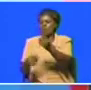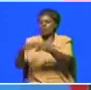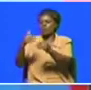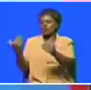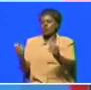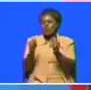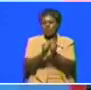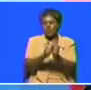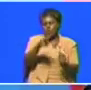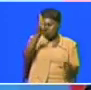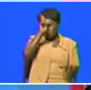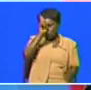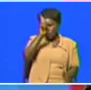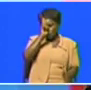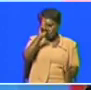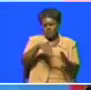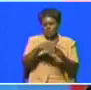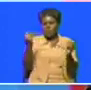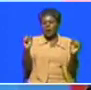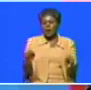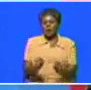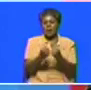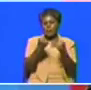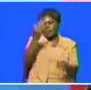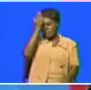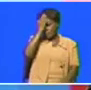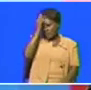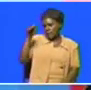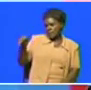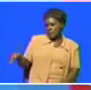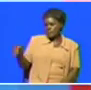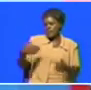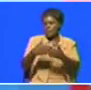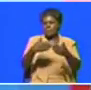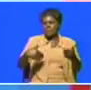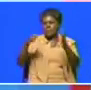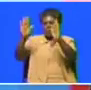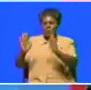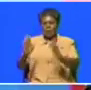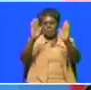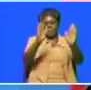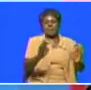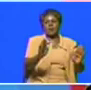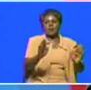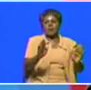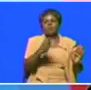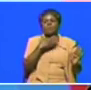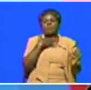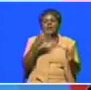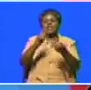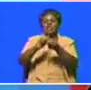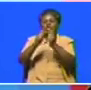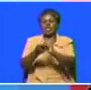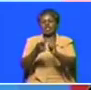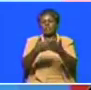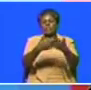National Police Service. The withdrawal took place Monday evening, just a day before planned protests by the leaders seeking electoral reforms ahead